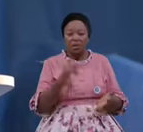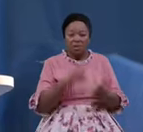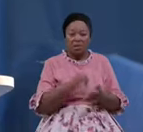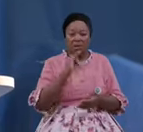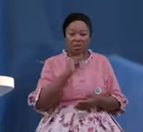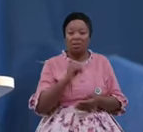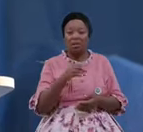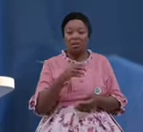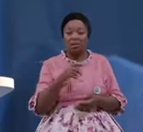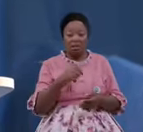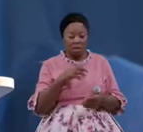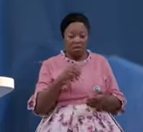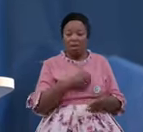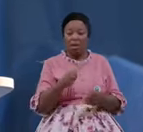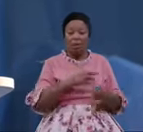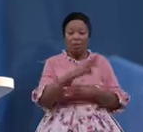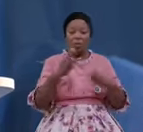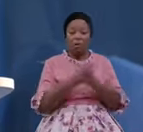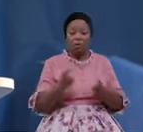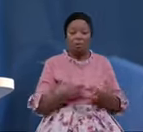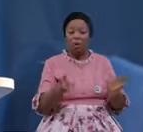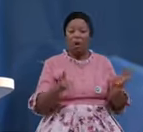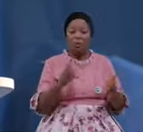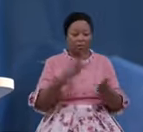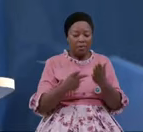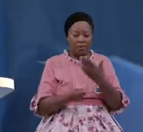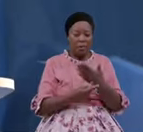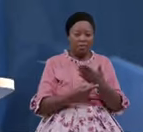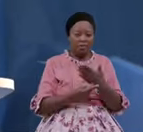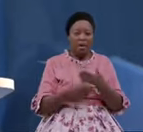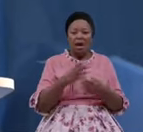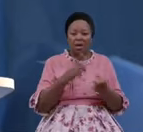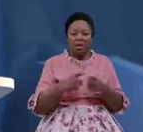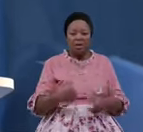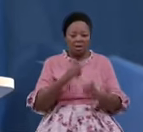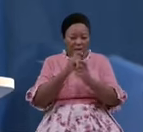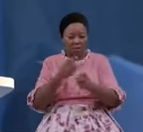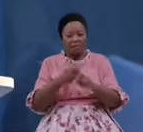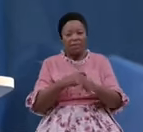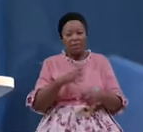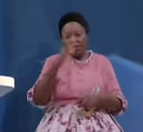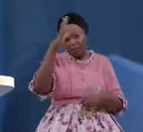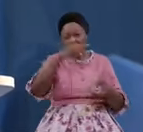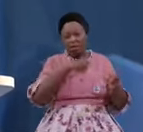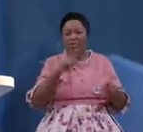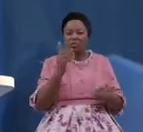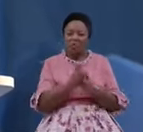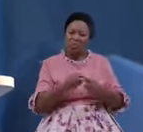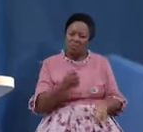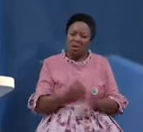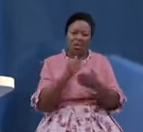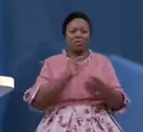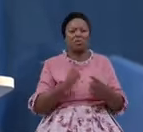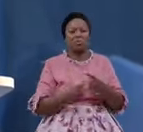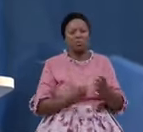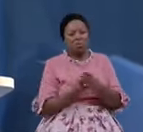I give you from the pastor is a package to sustain us at this critical time globally global is